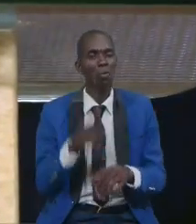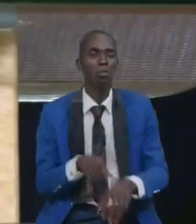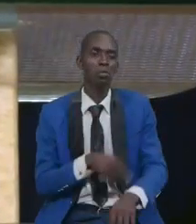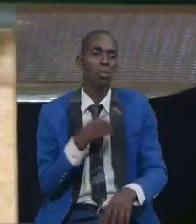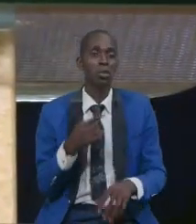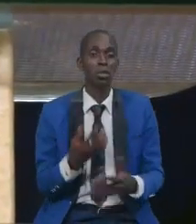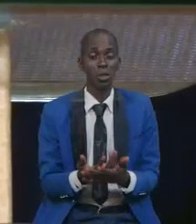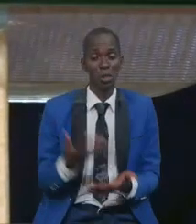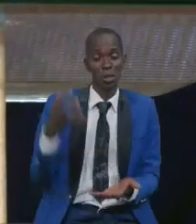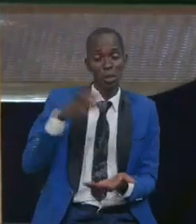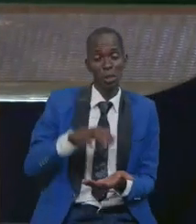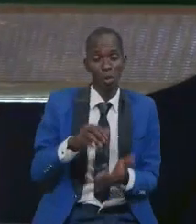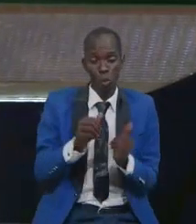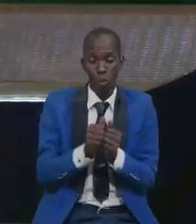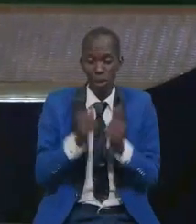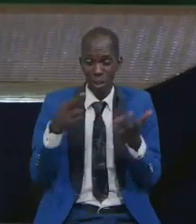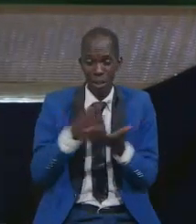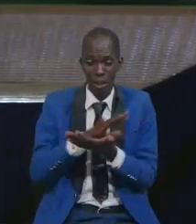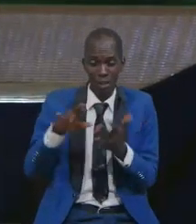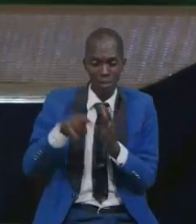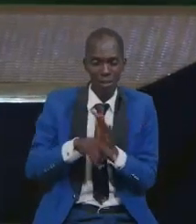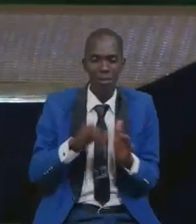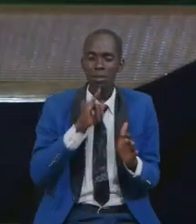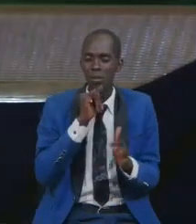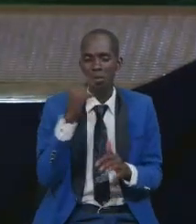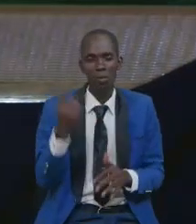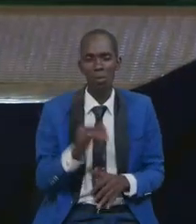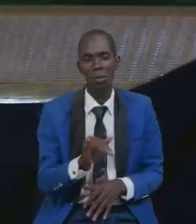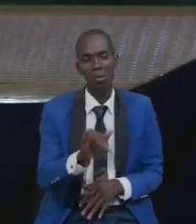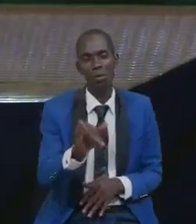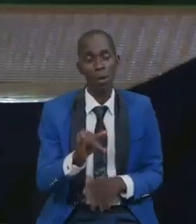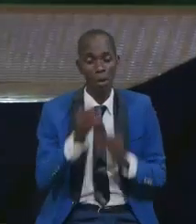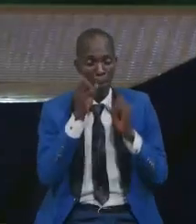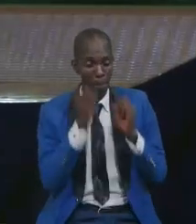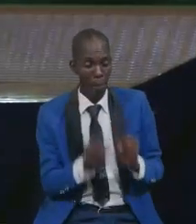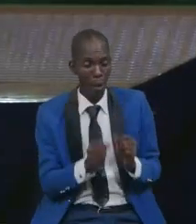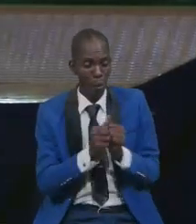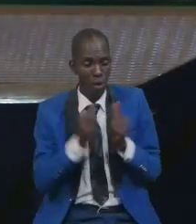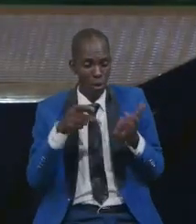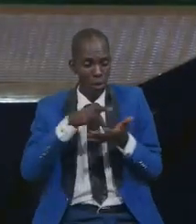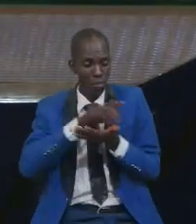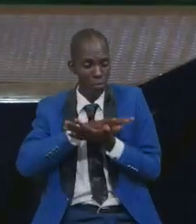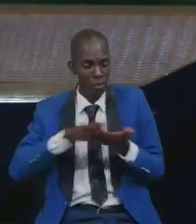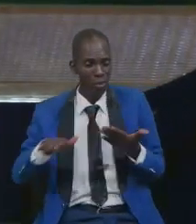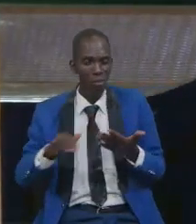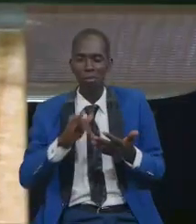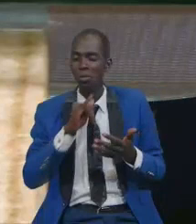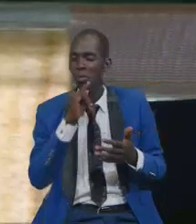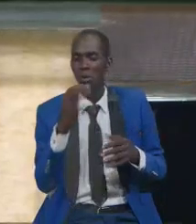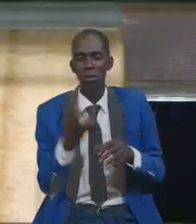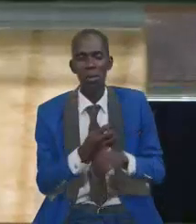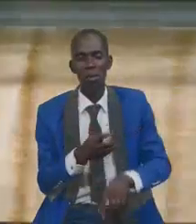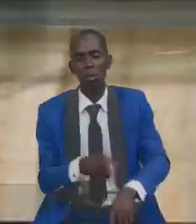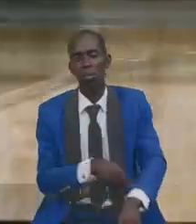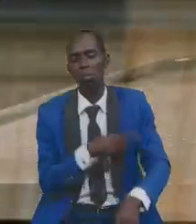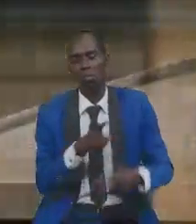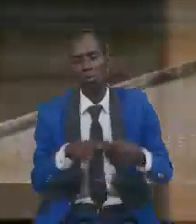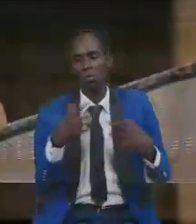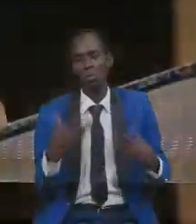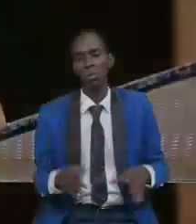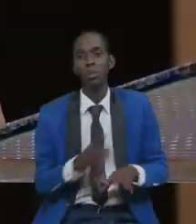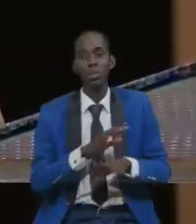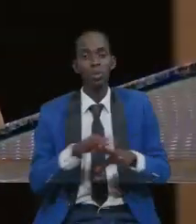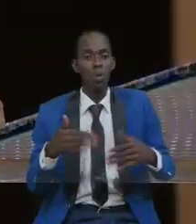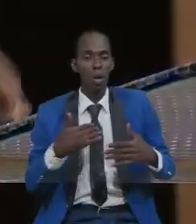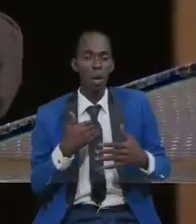righteousness, they don't last. Power without purity, it doesn't last. And you do not have any partnership